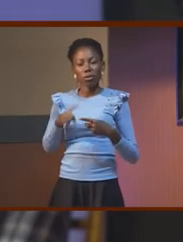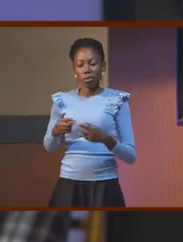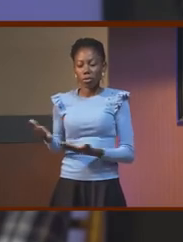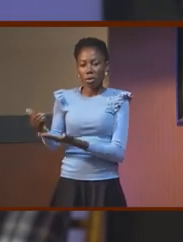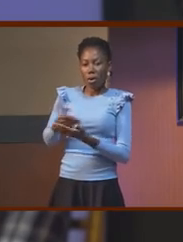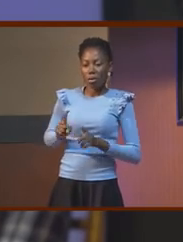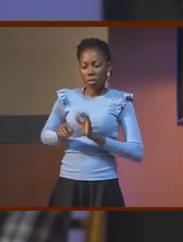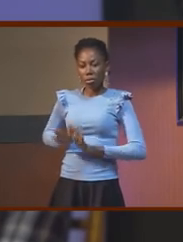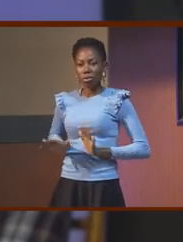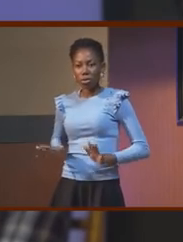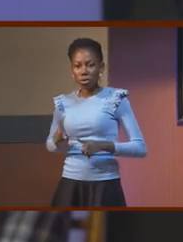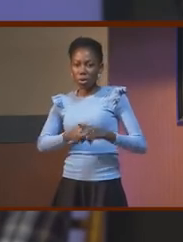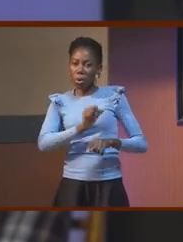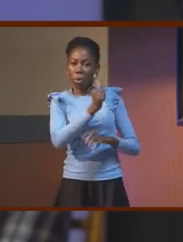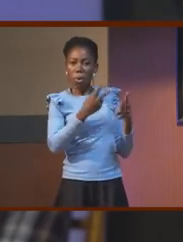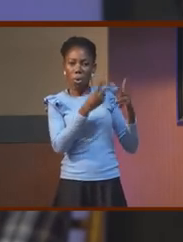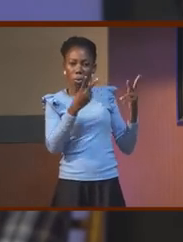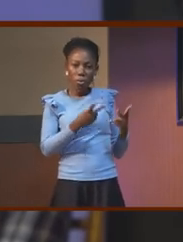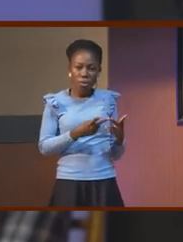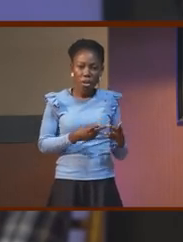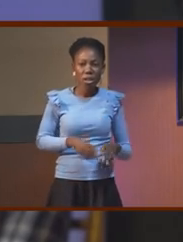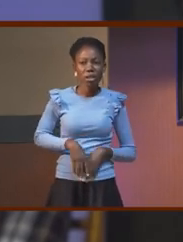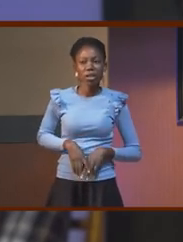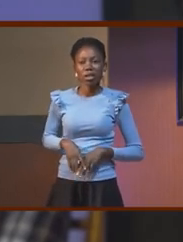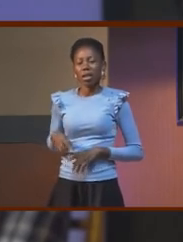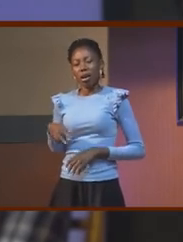to Aton, and the place, because things were